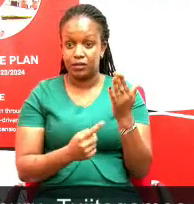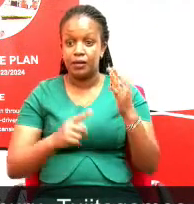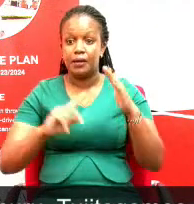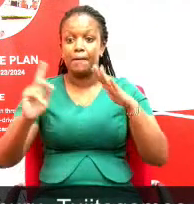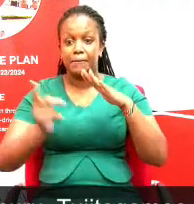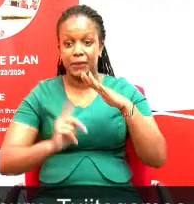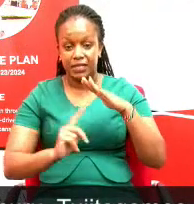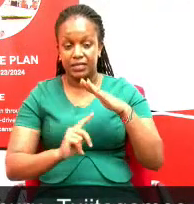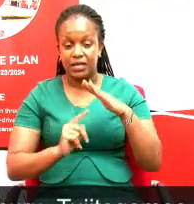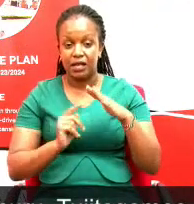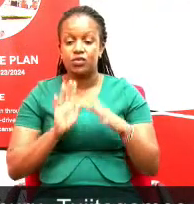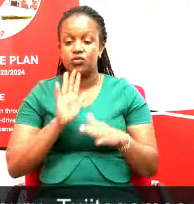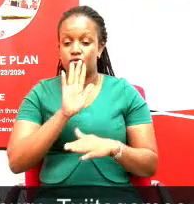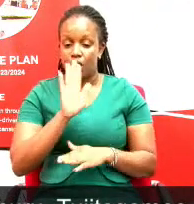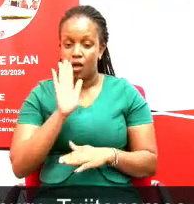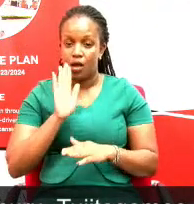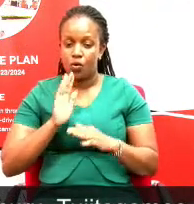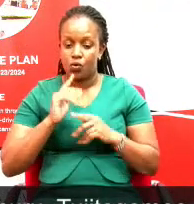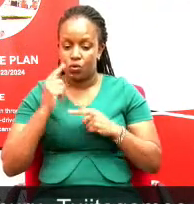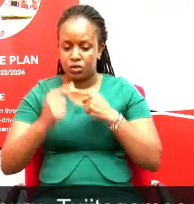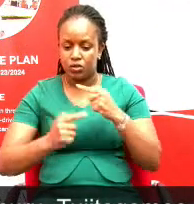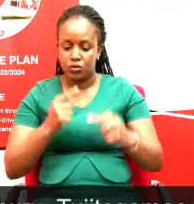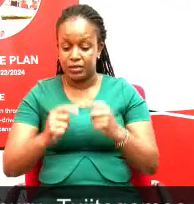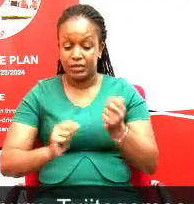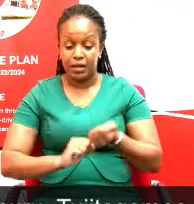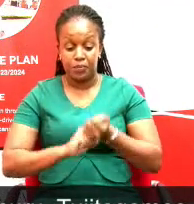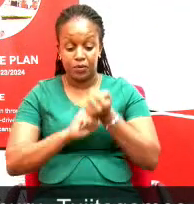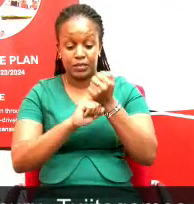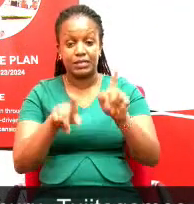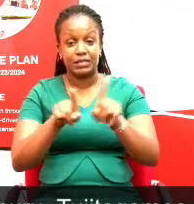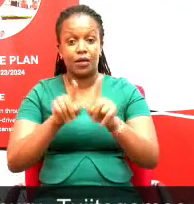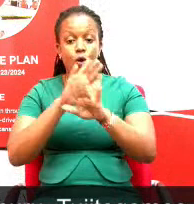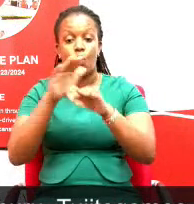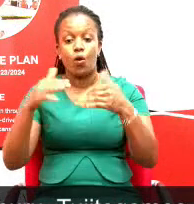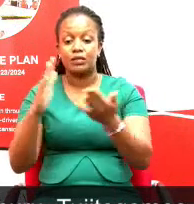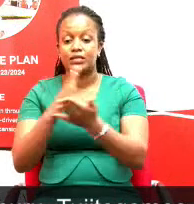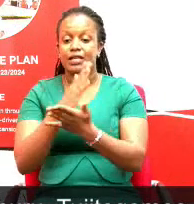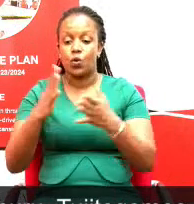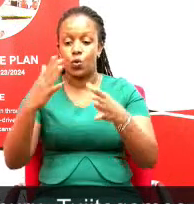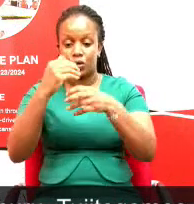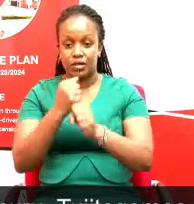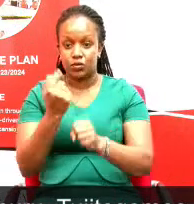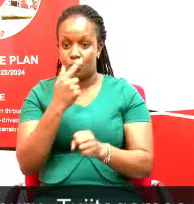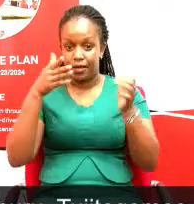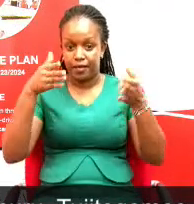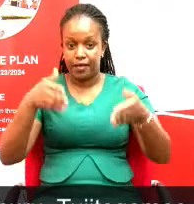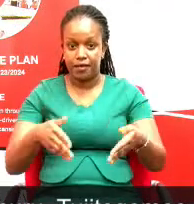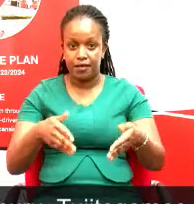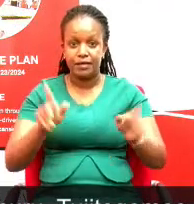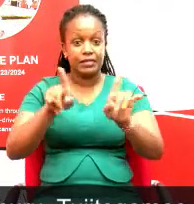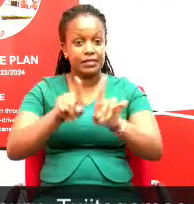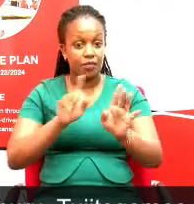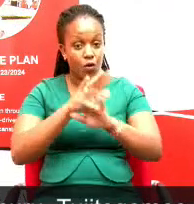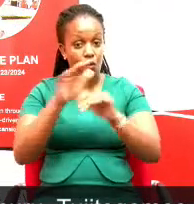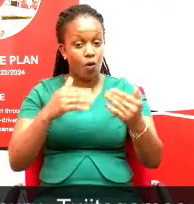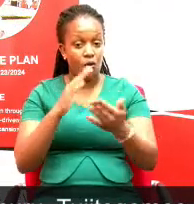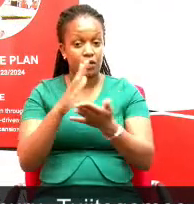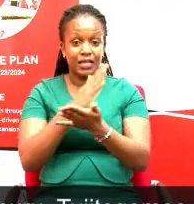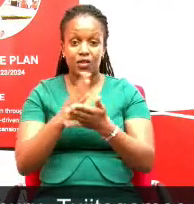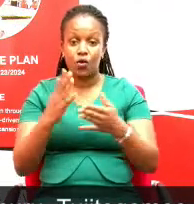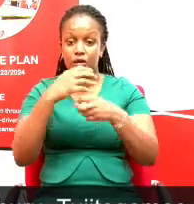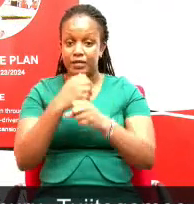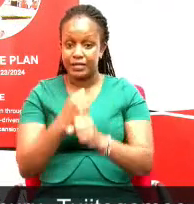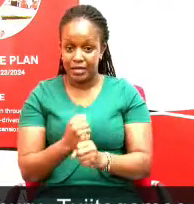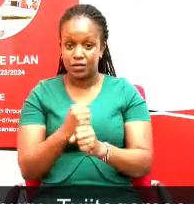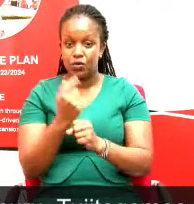Minister, your continued support and all the stakeholders who are here, all the stakeholders who are